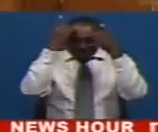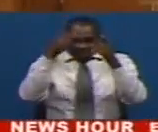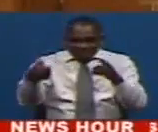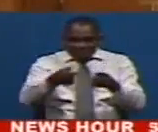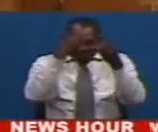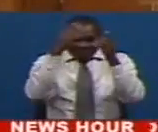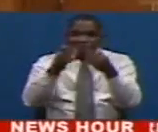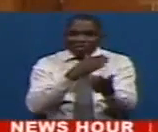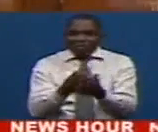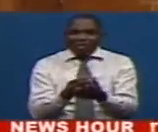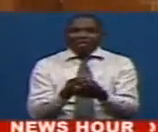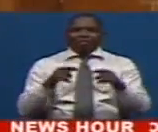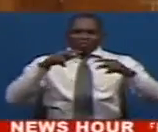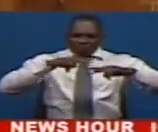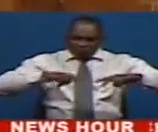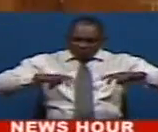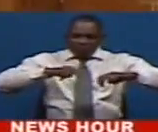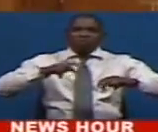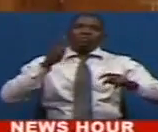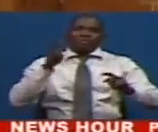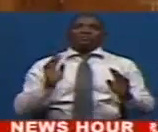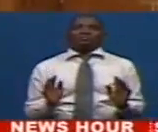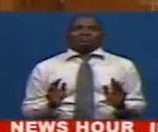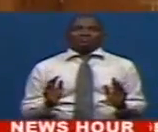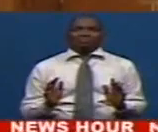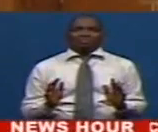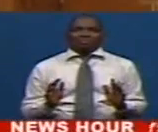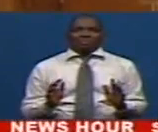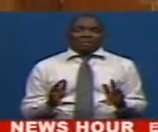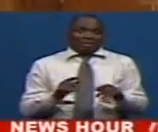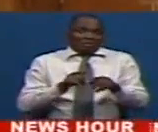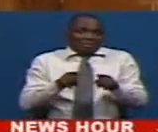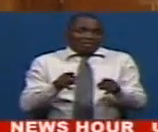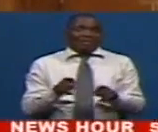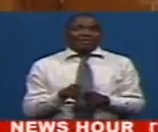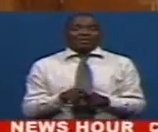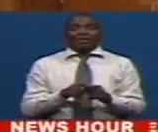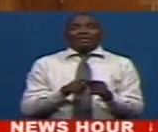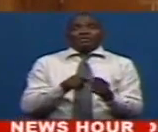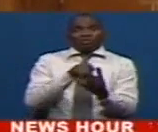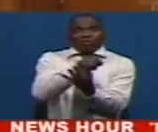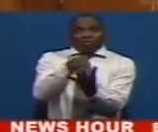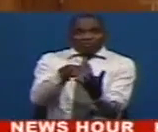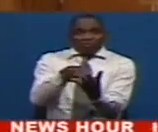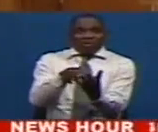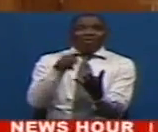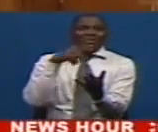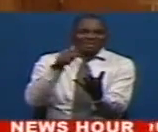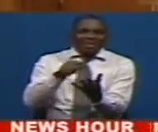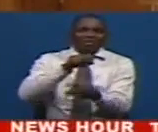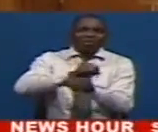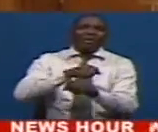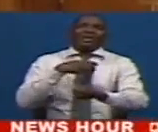take will be scrutinized to the letter. That, however, should not scare you. And